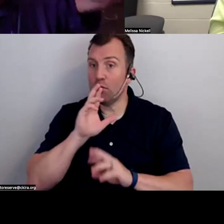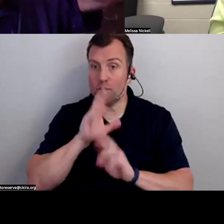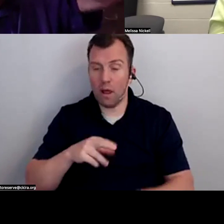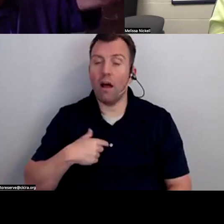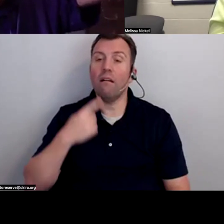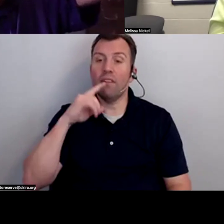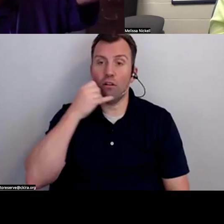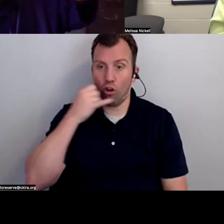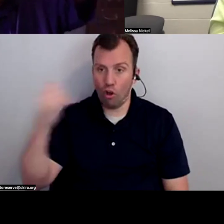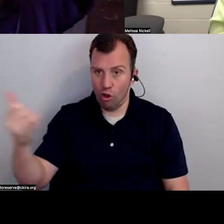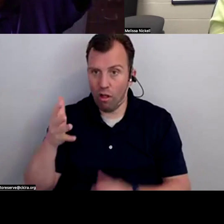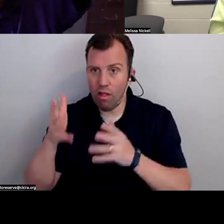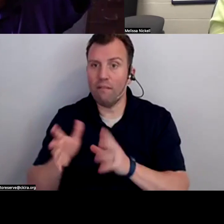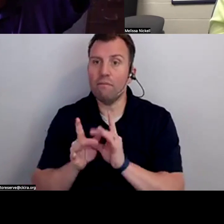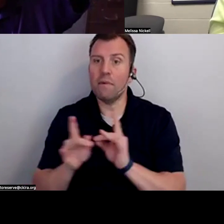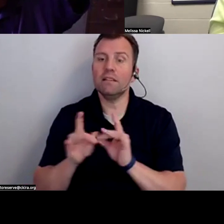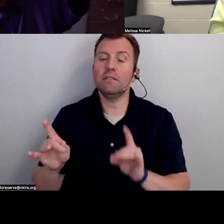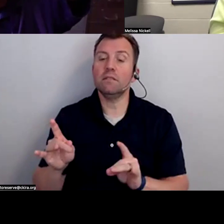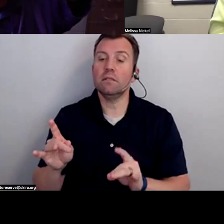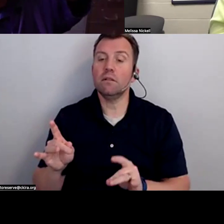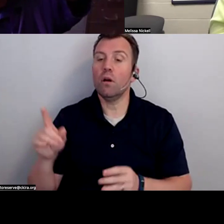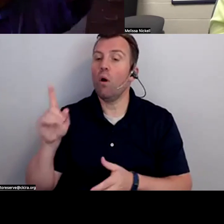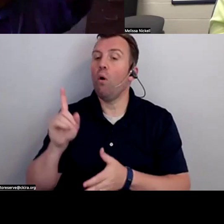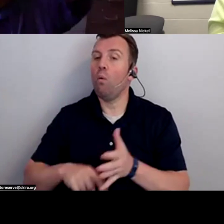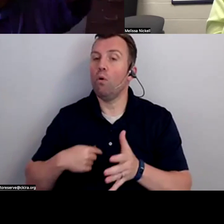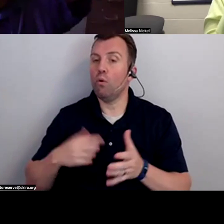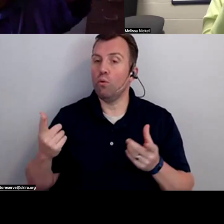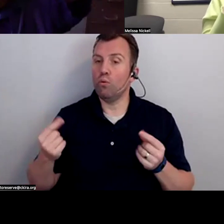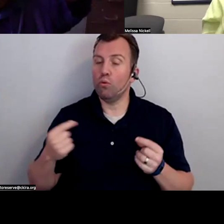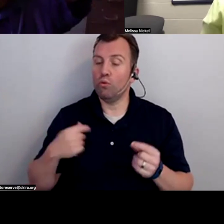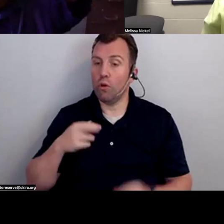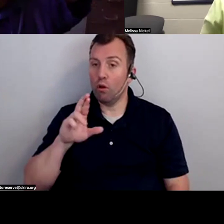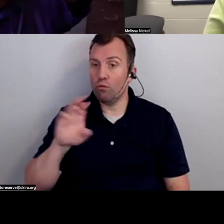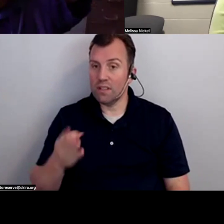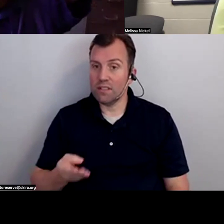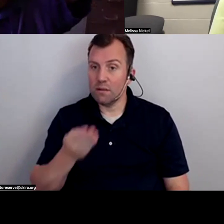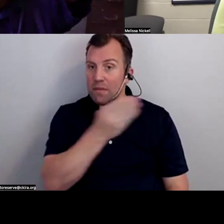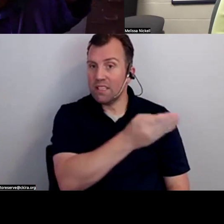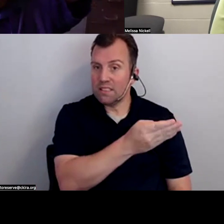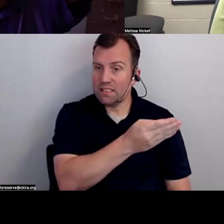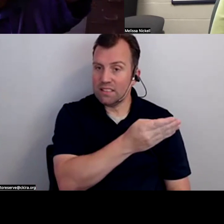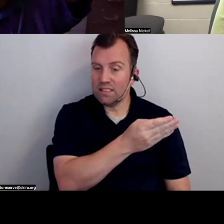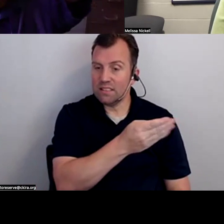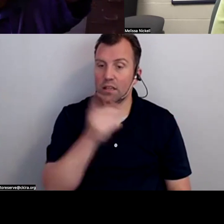called and left a message and said, what should I do with this? Should I resubmit? And she sent me an actual email back that